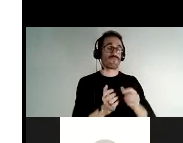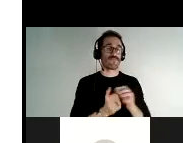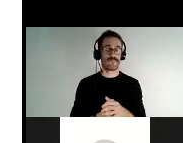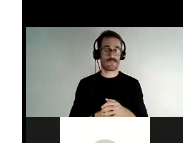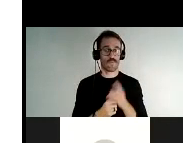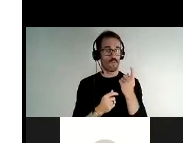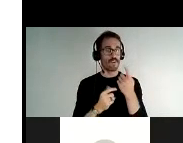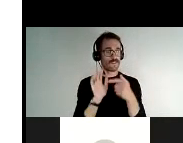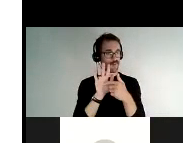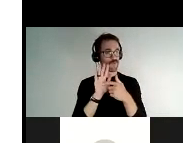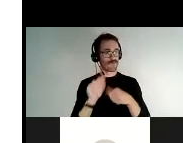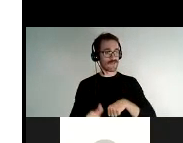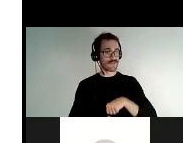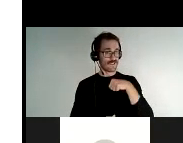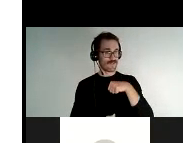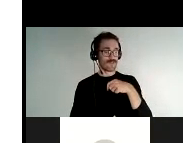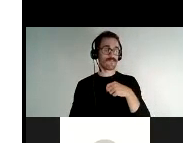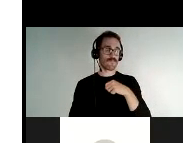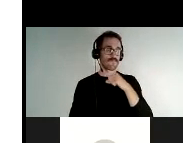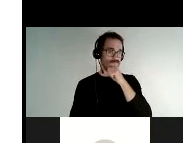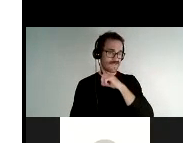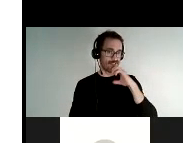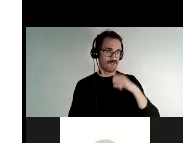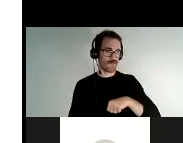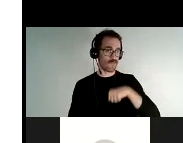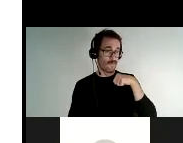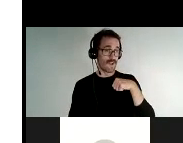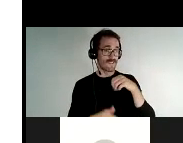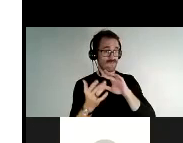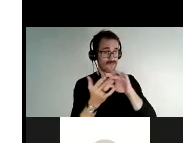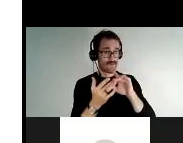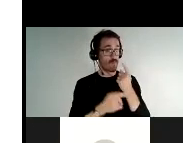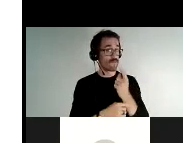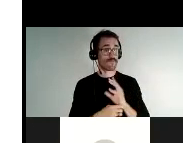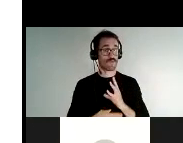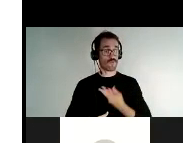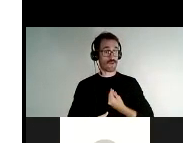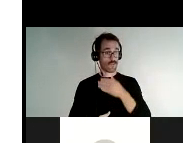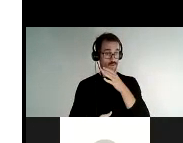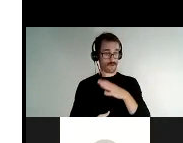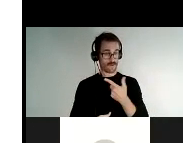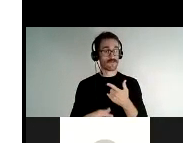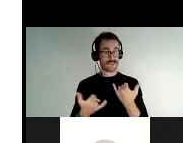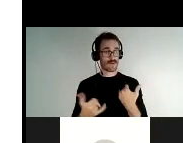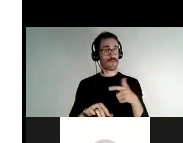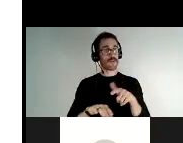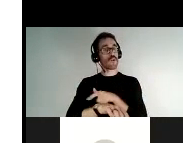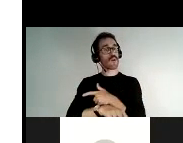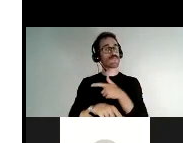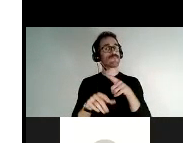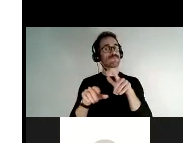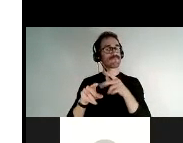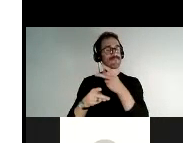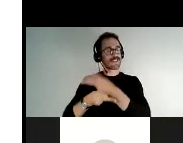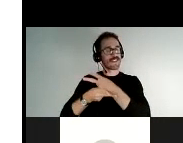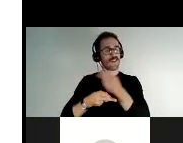Pride Network that has come up is there's a trans woman who's in long-term care, and there are days